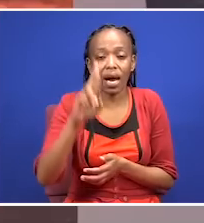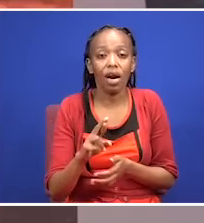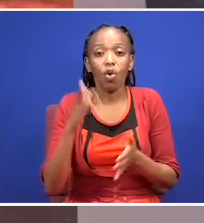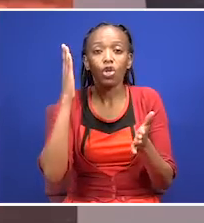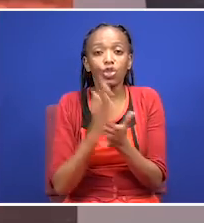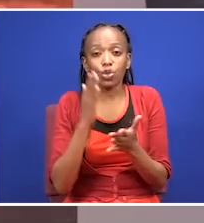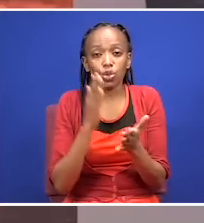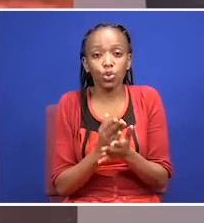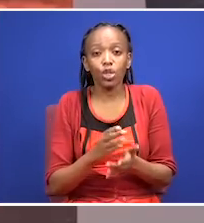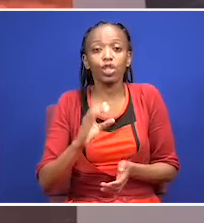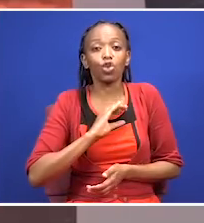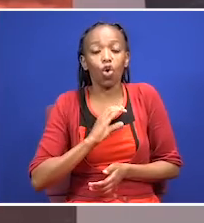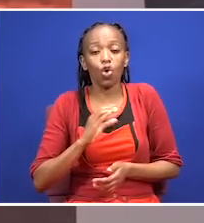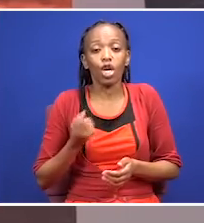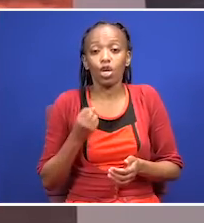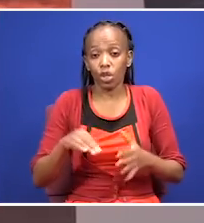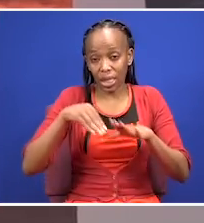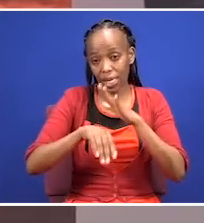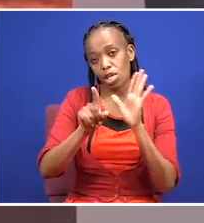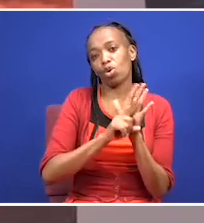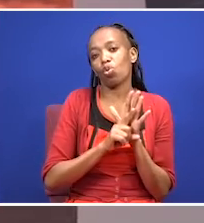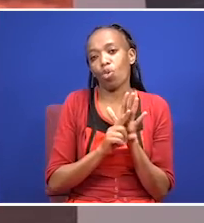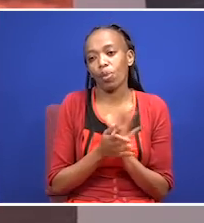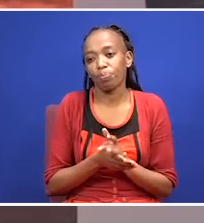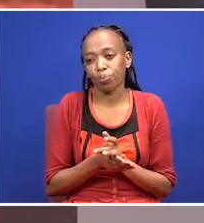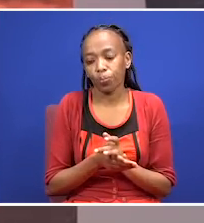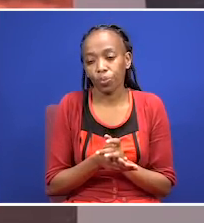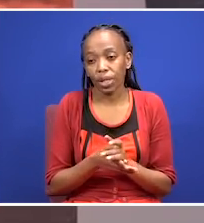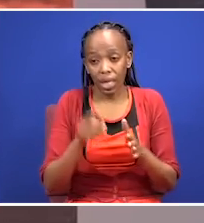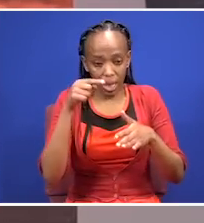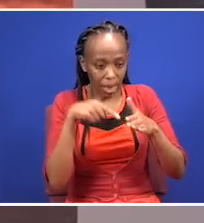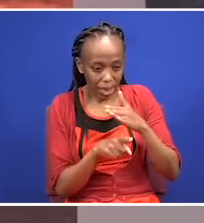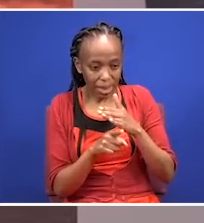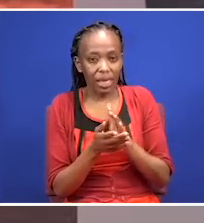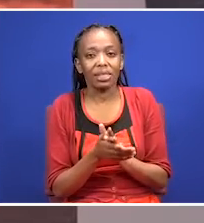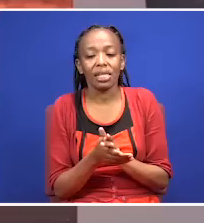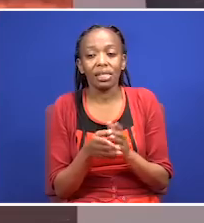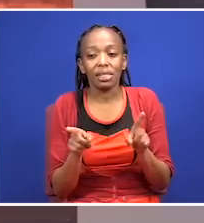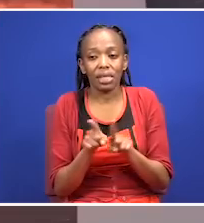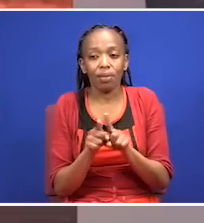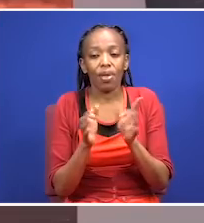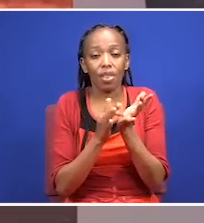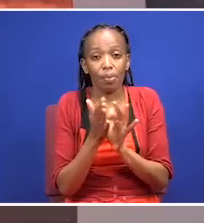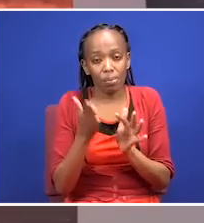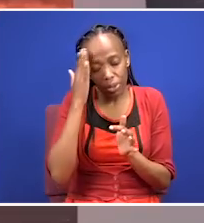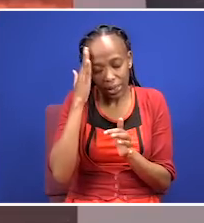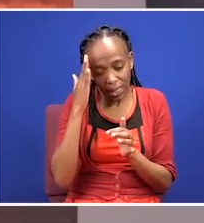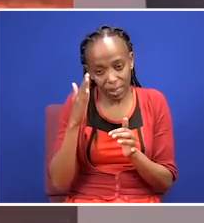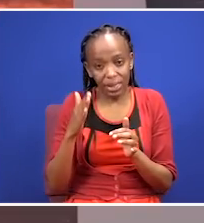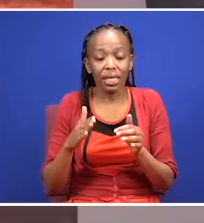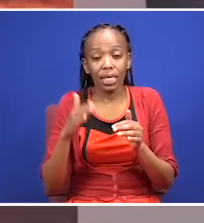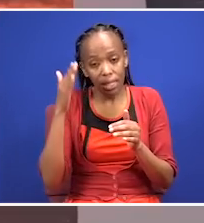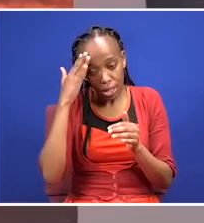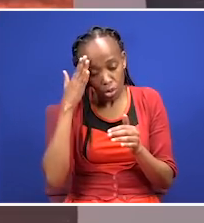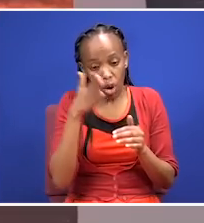actually his own daughter in law goes into her or as the bible would say knew her